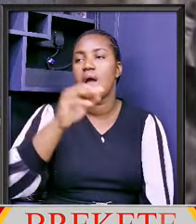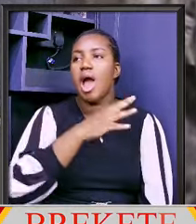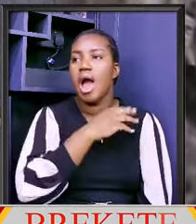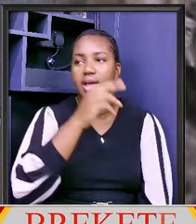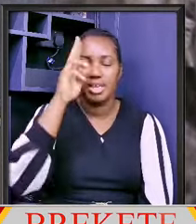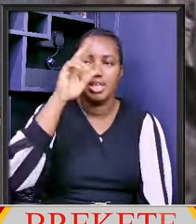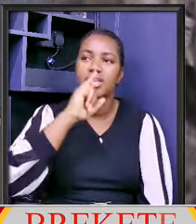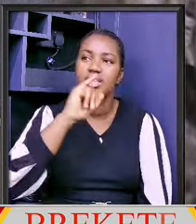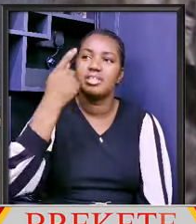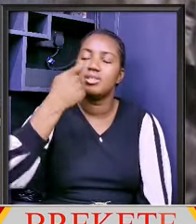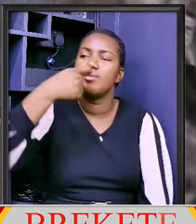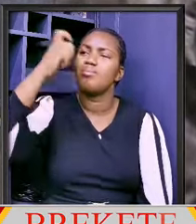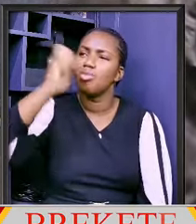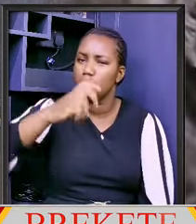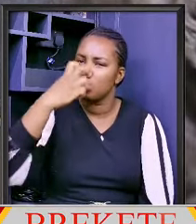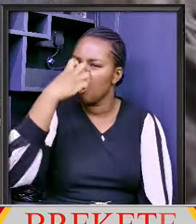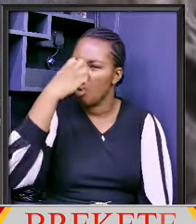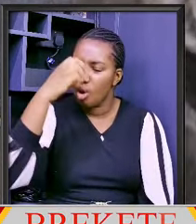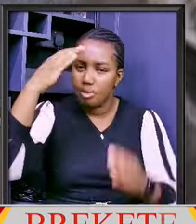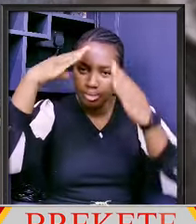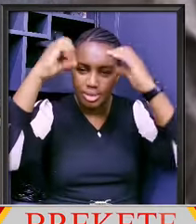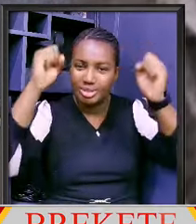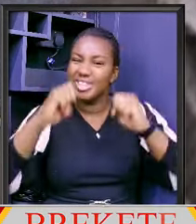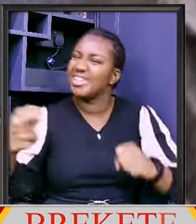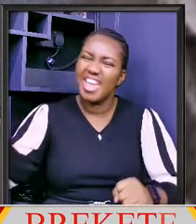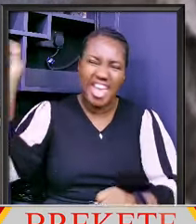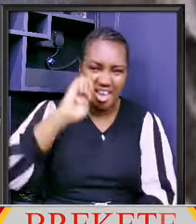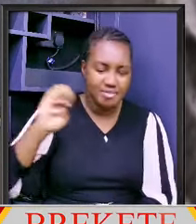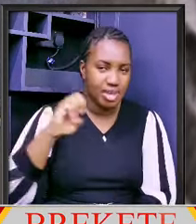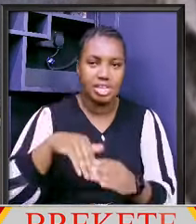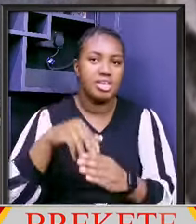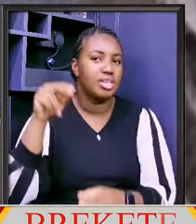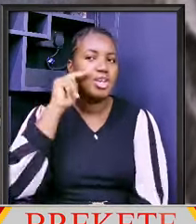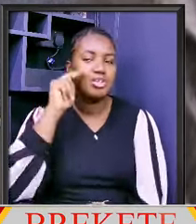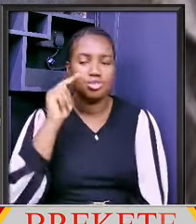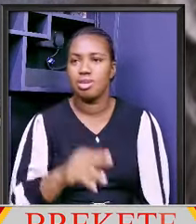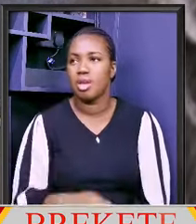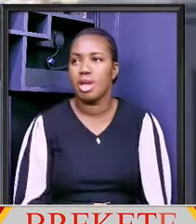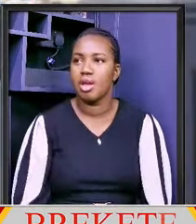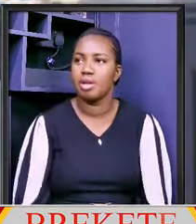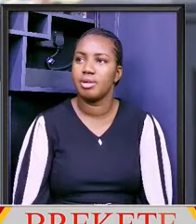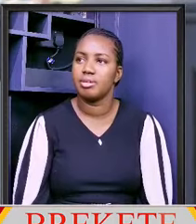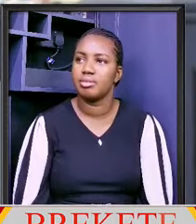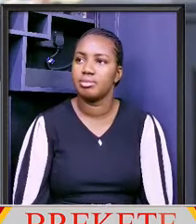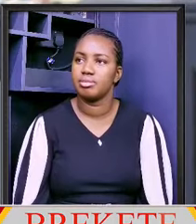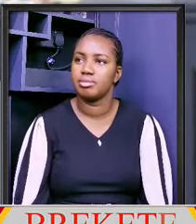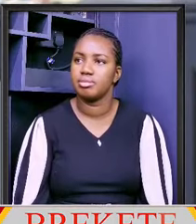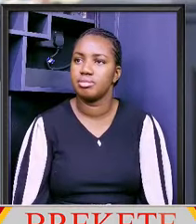corruptional president ever in Akomara in Nigeria. Yeah. Because